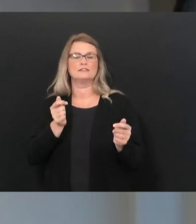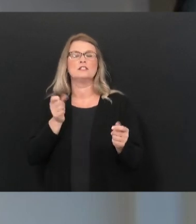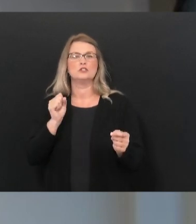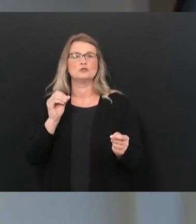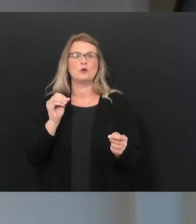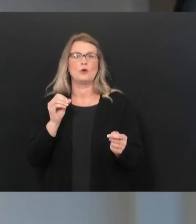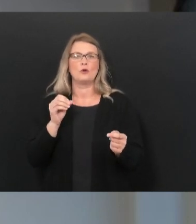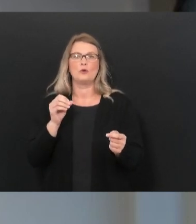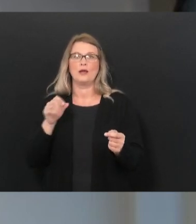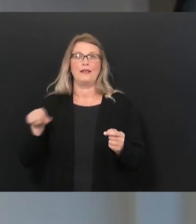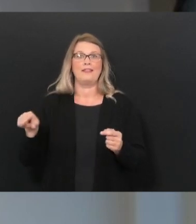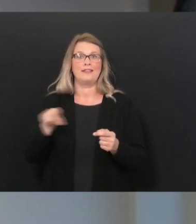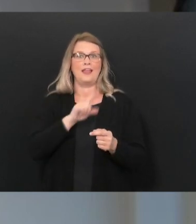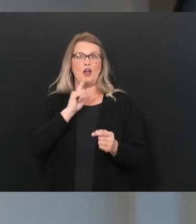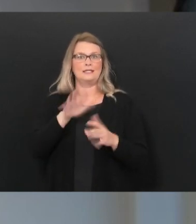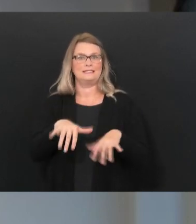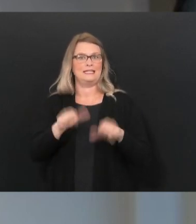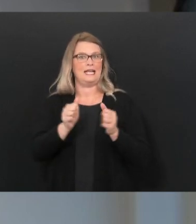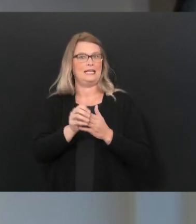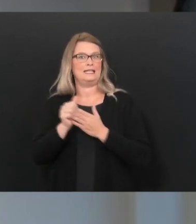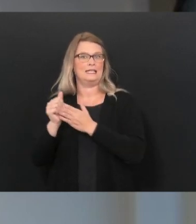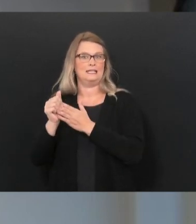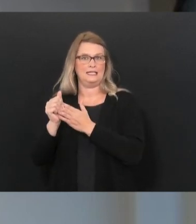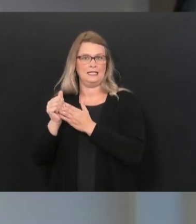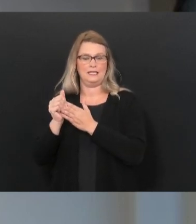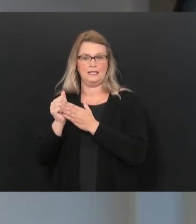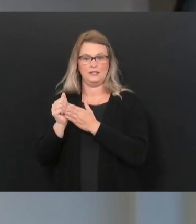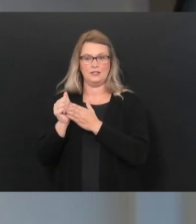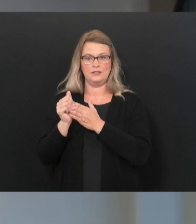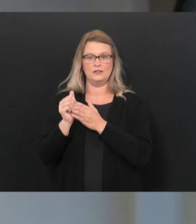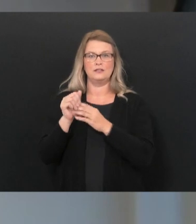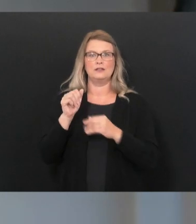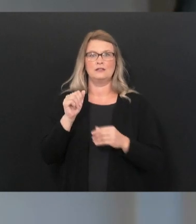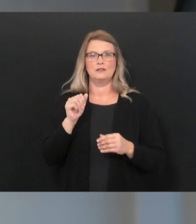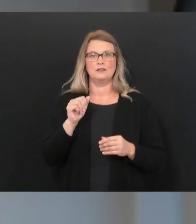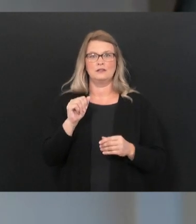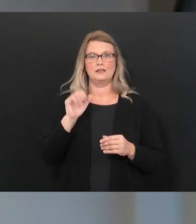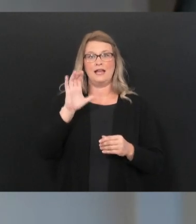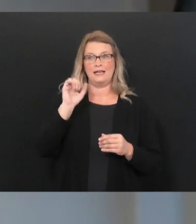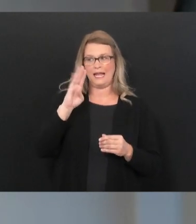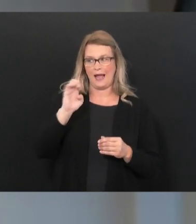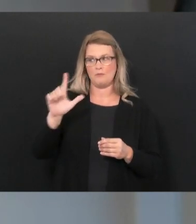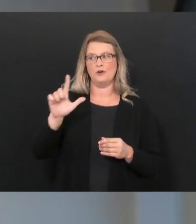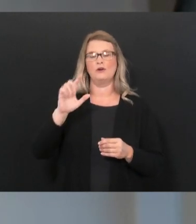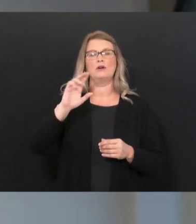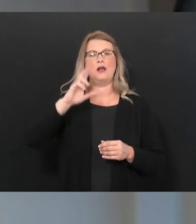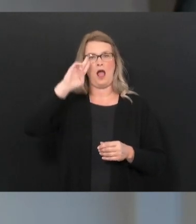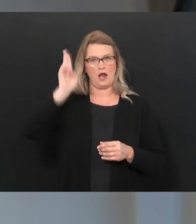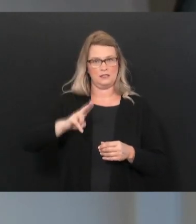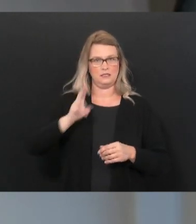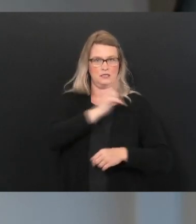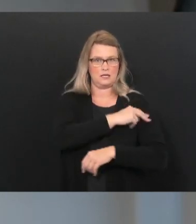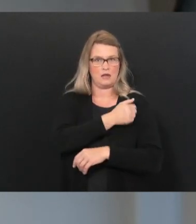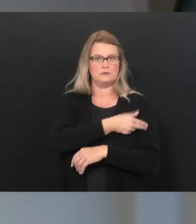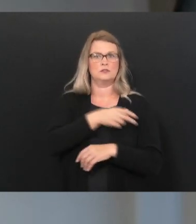really been taking that lead have been Cabell Huntington Hospital, Wheeling, Princeton, Grafton, Sonic